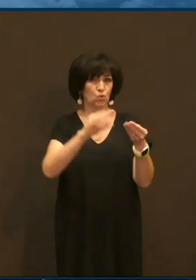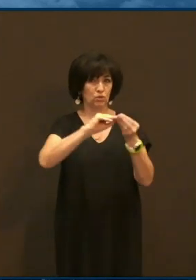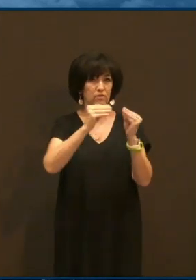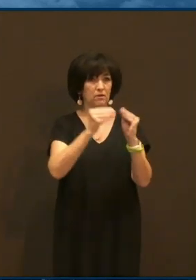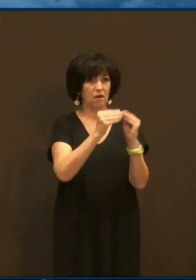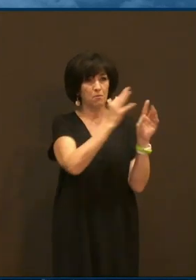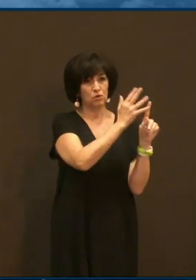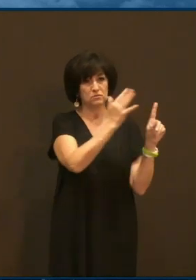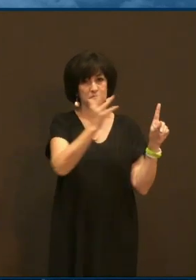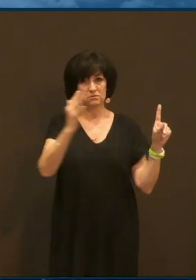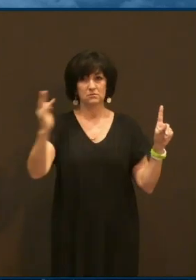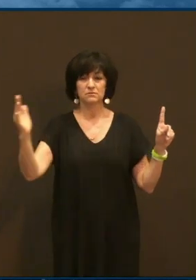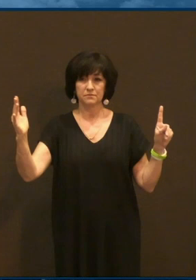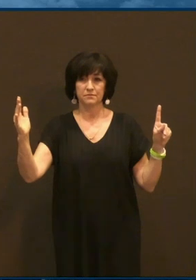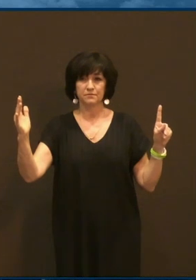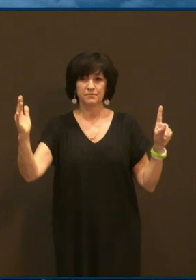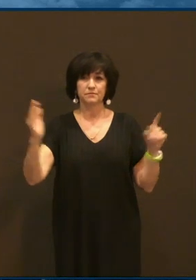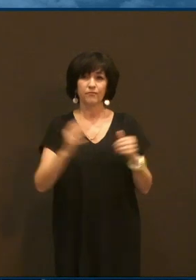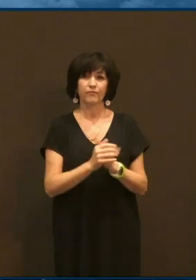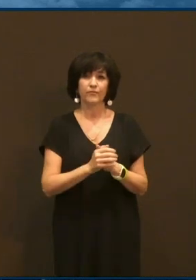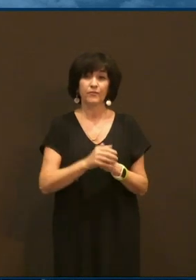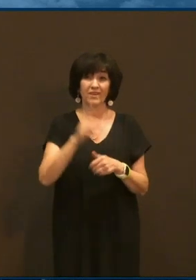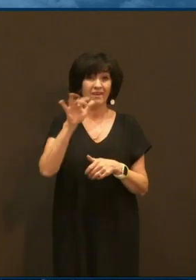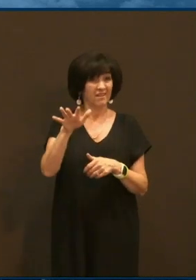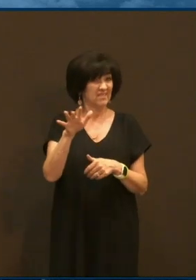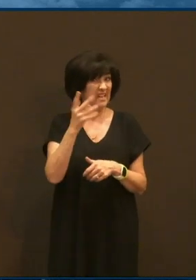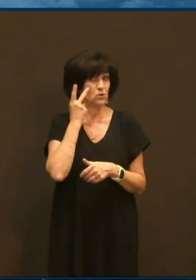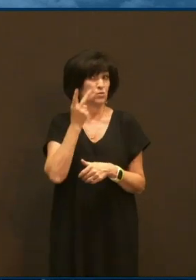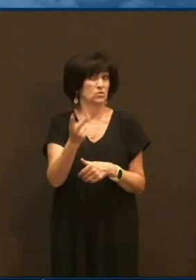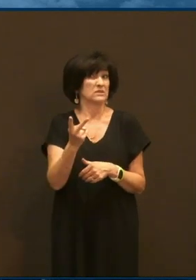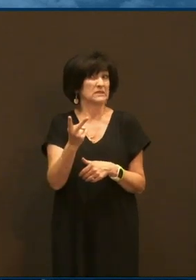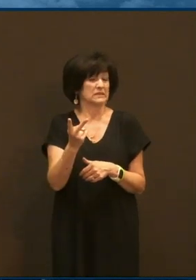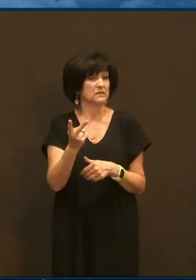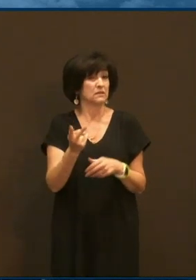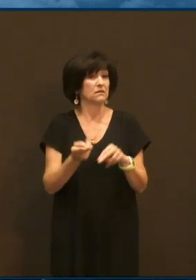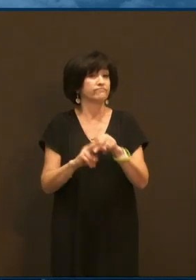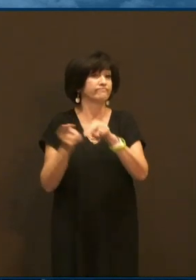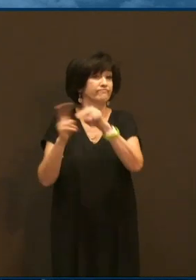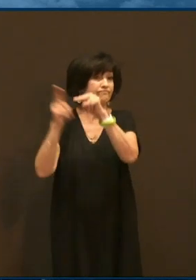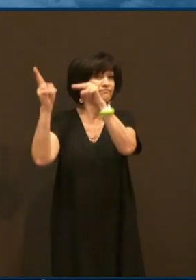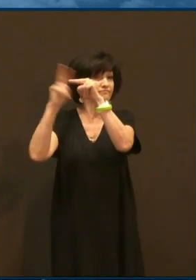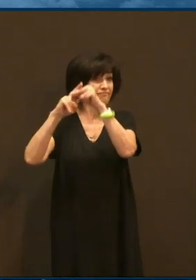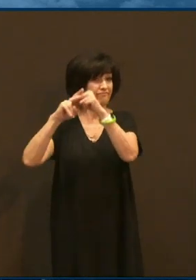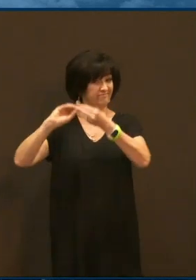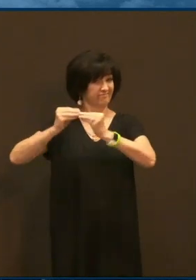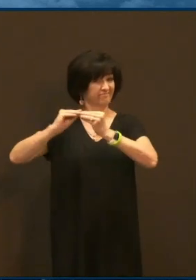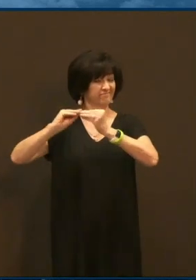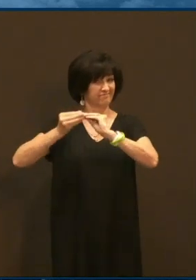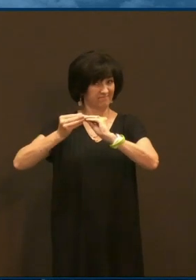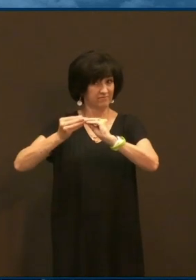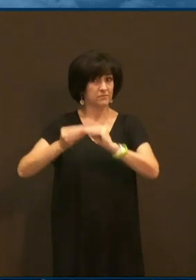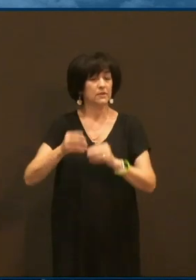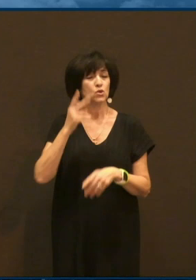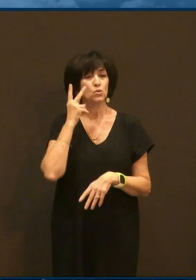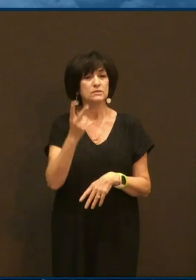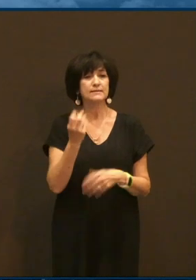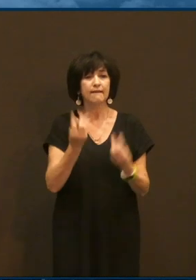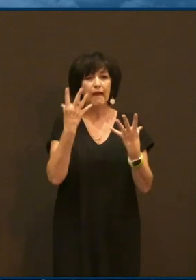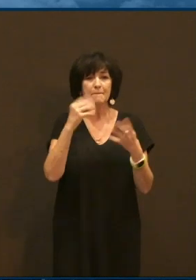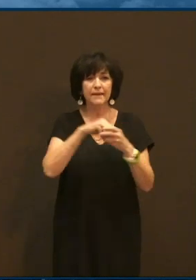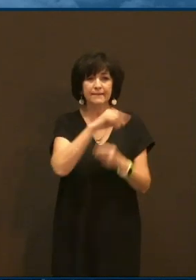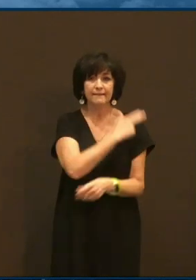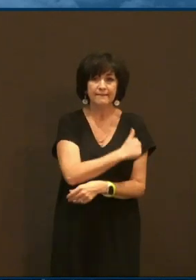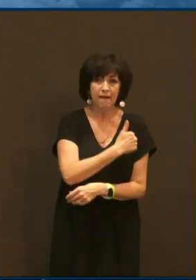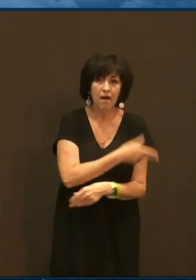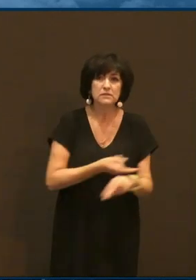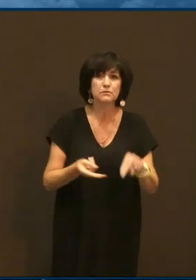dramatic, almost exponential growth in the number of positive cases, the number of hospitalizations, which obviously is a measure of